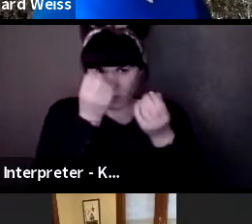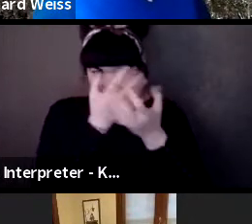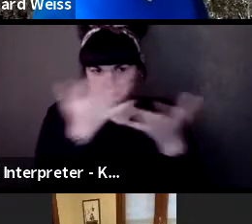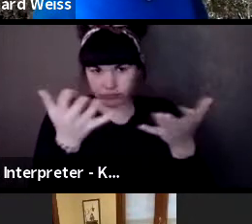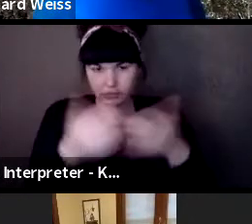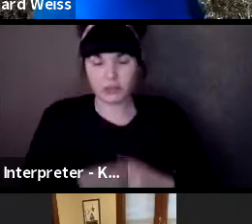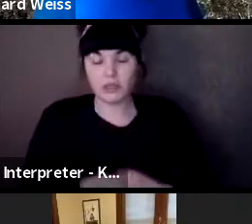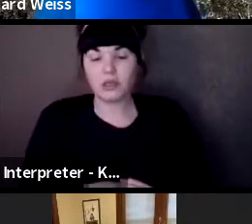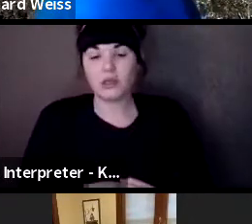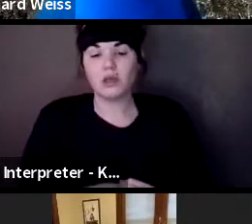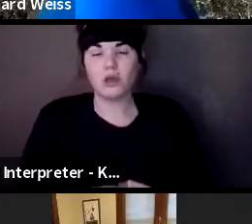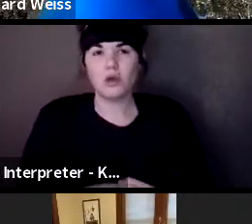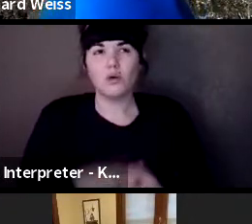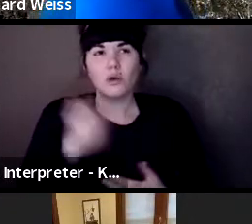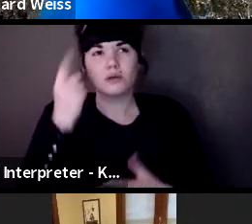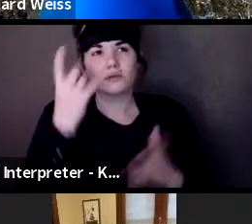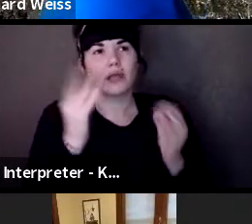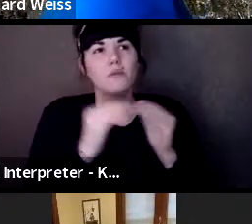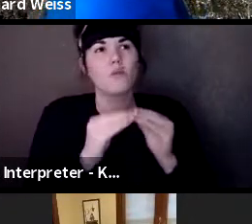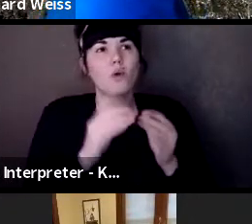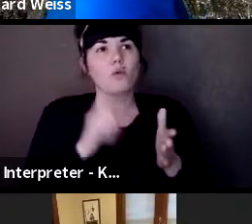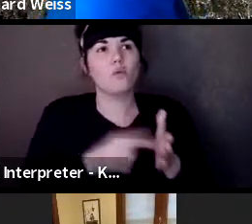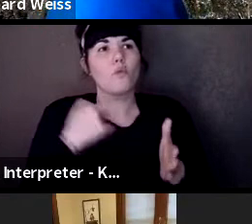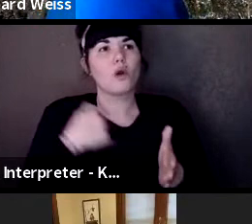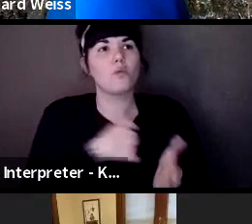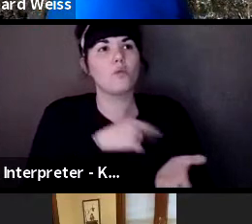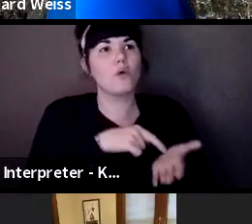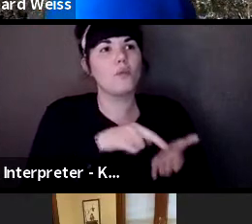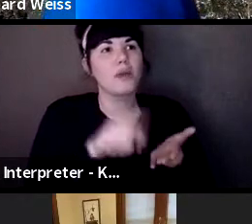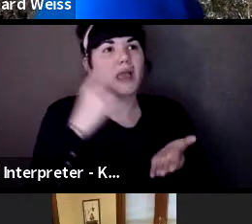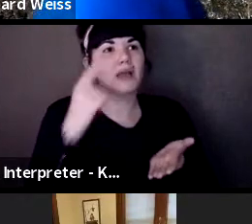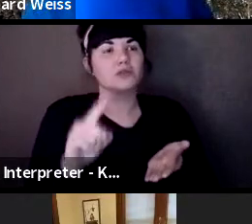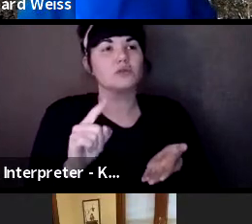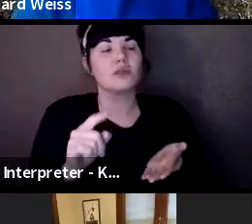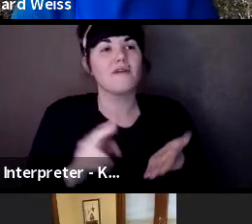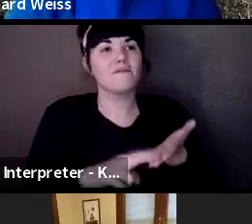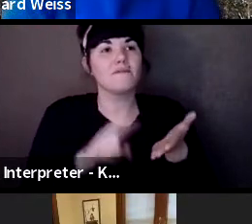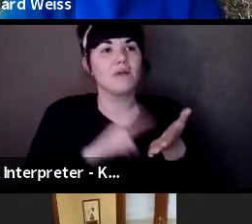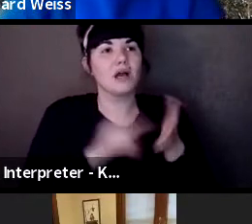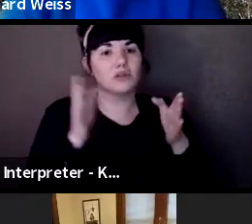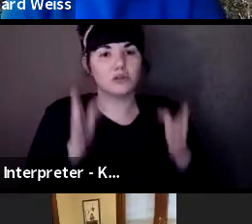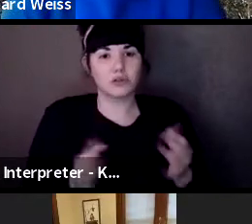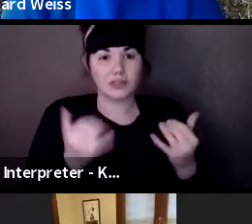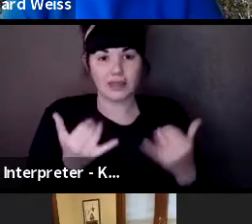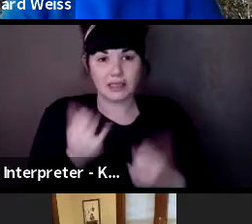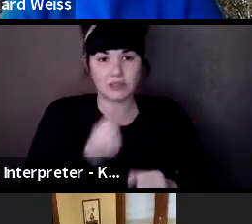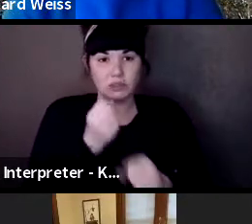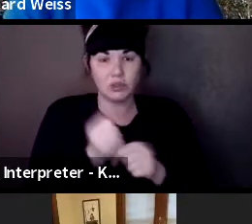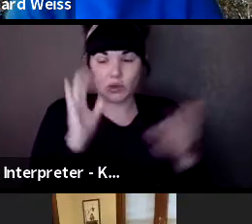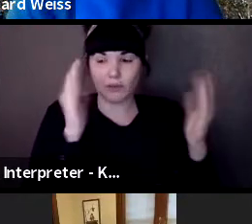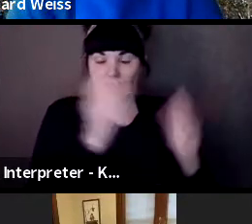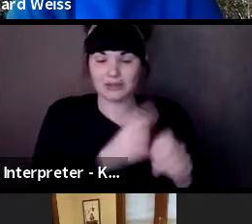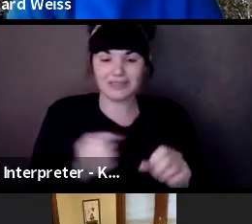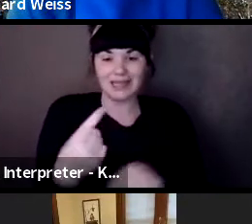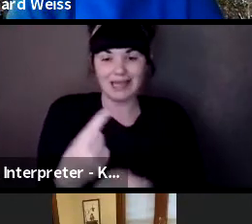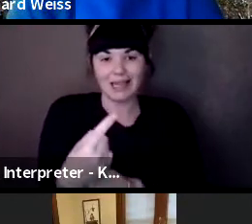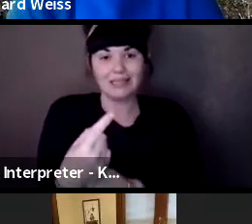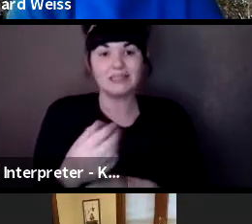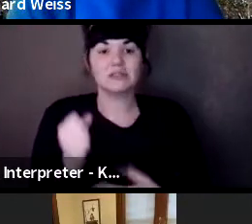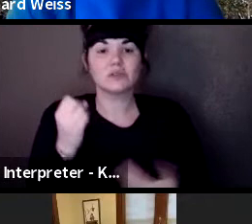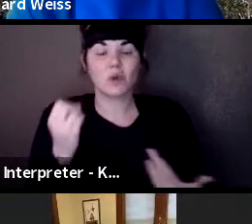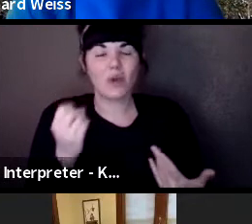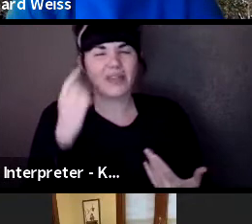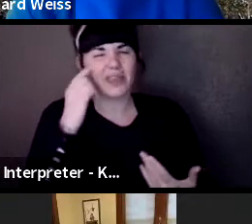we will pay to the vendors in this fiscal year during the next fiscal year. So I think we'll have a better handle on